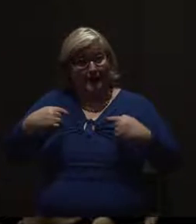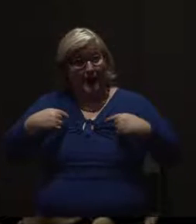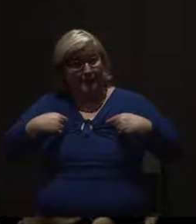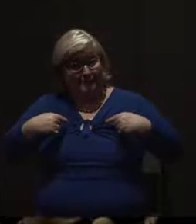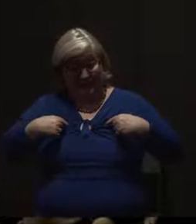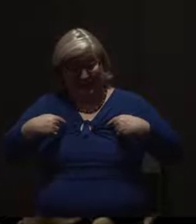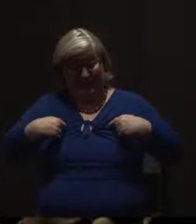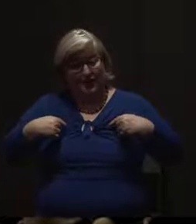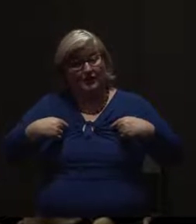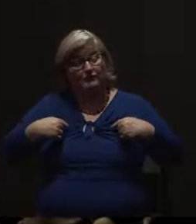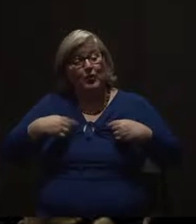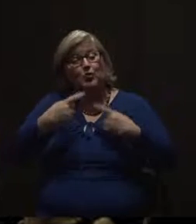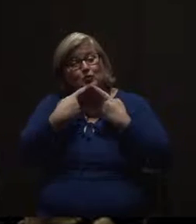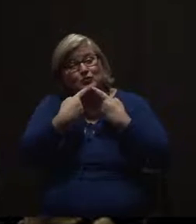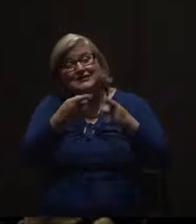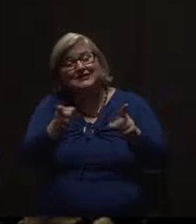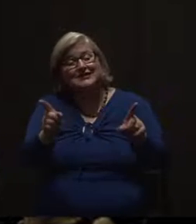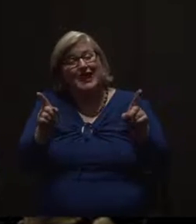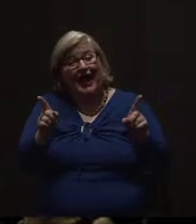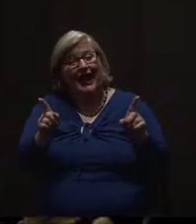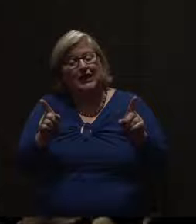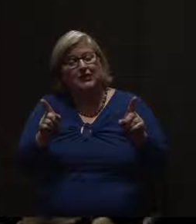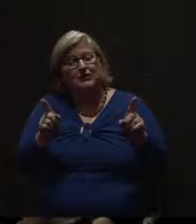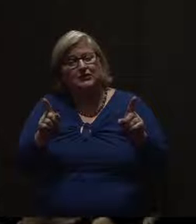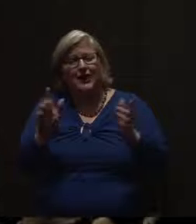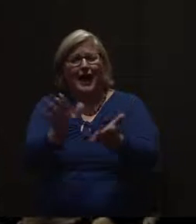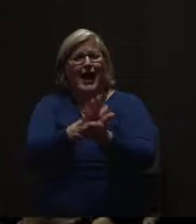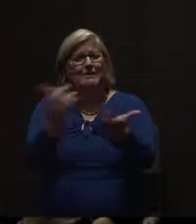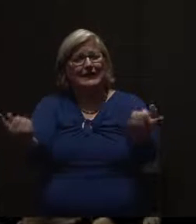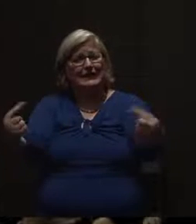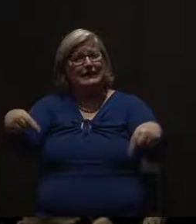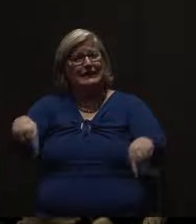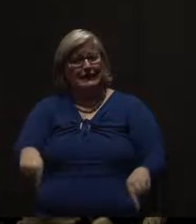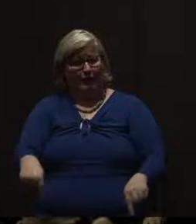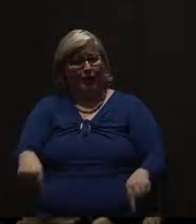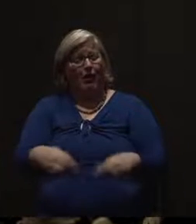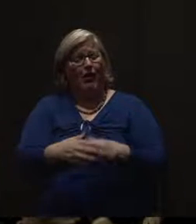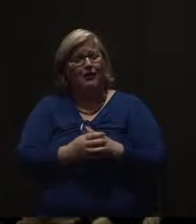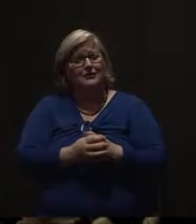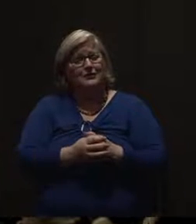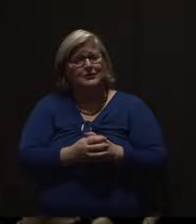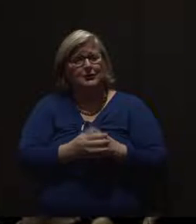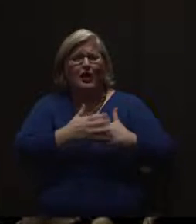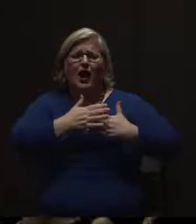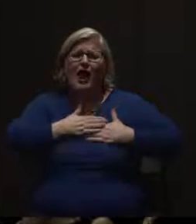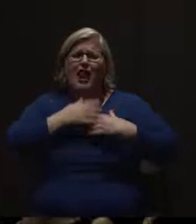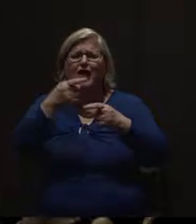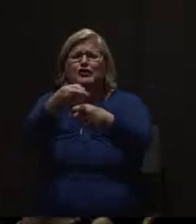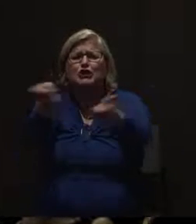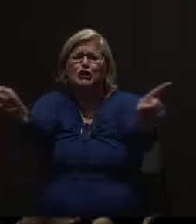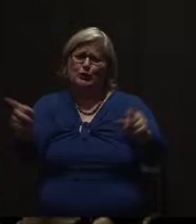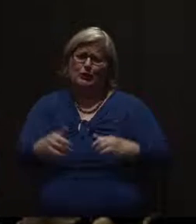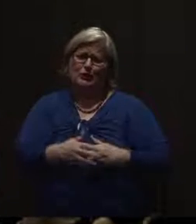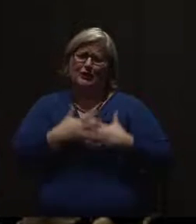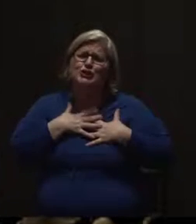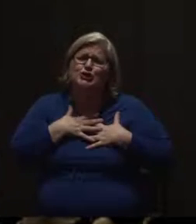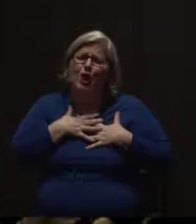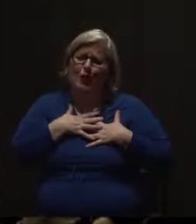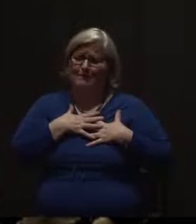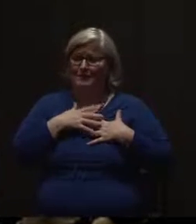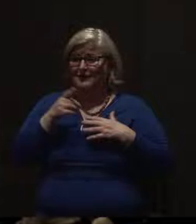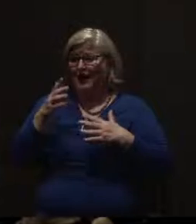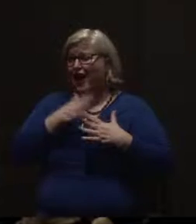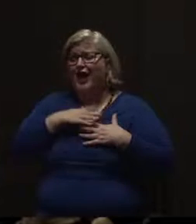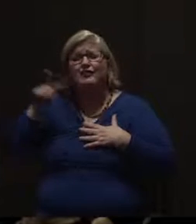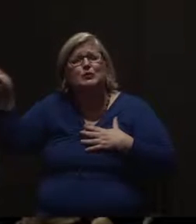First of all, I want to say I'm very happy that you're all here, and I love you very much. I love you,